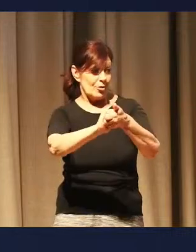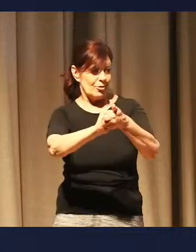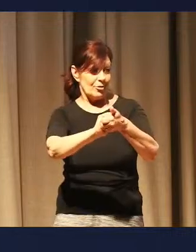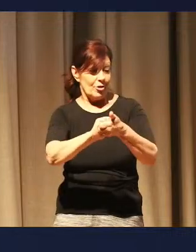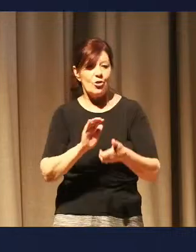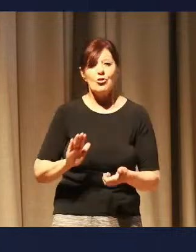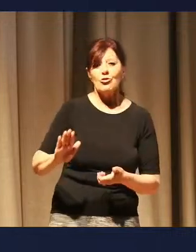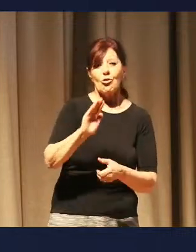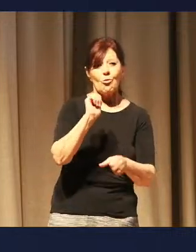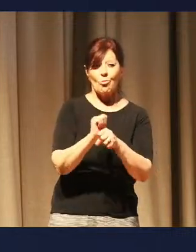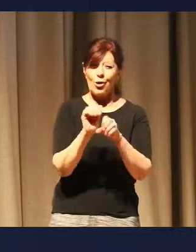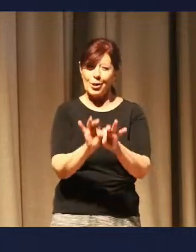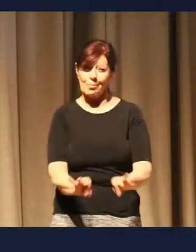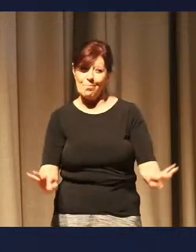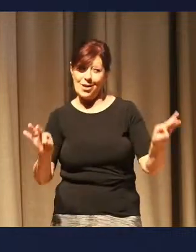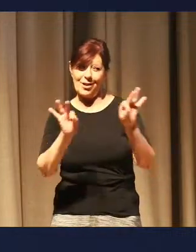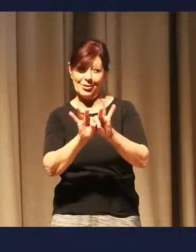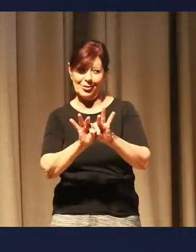Your work matters.